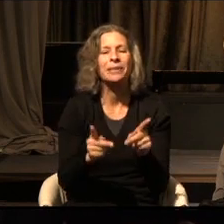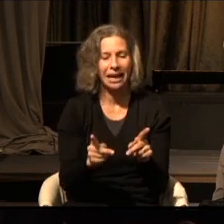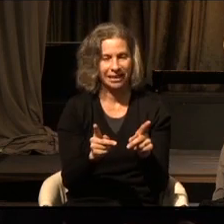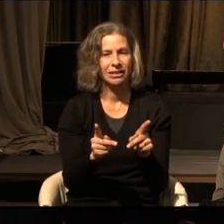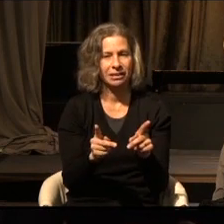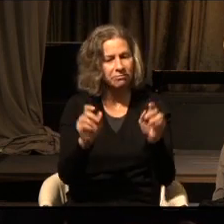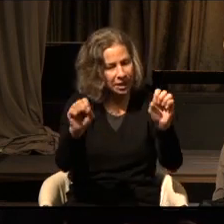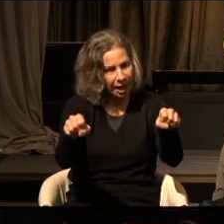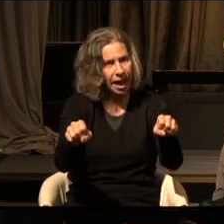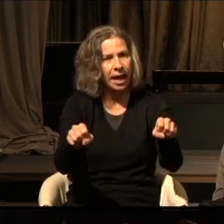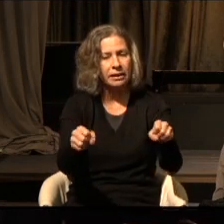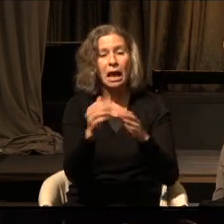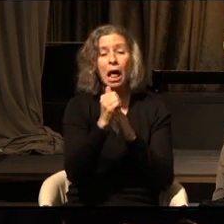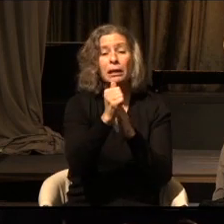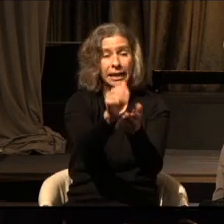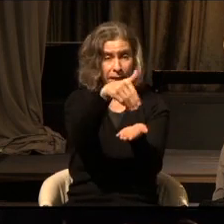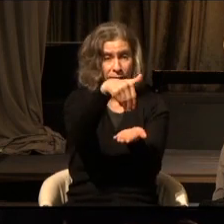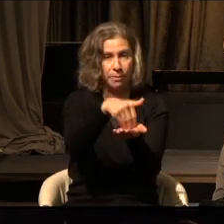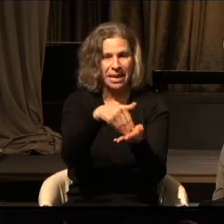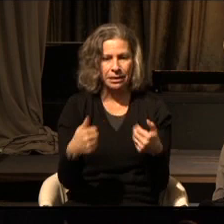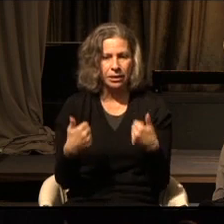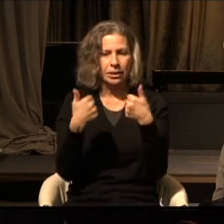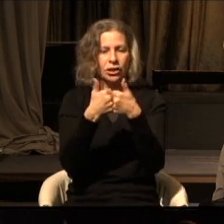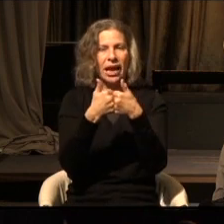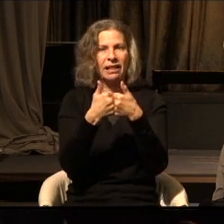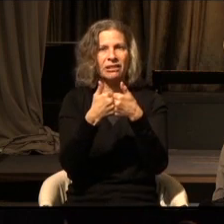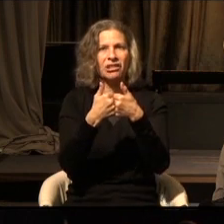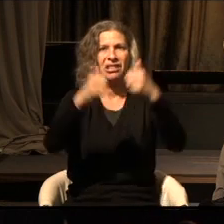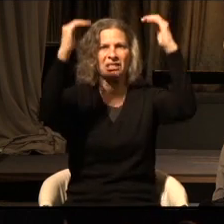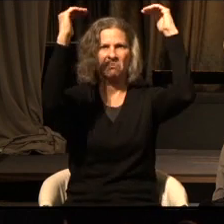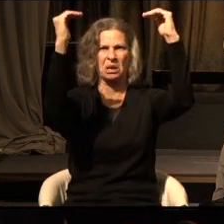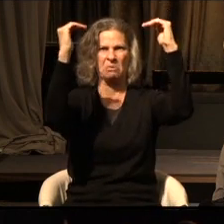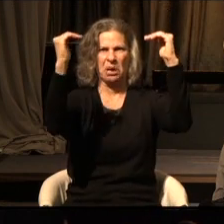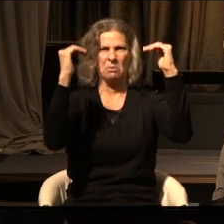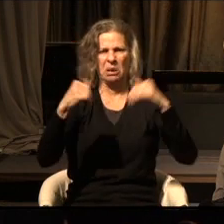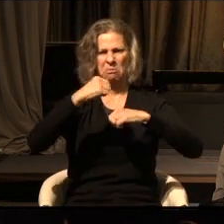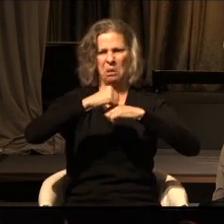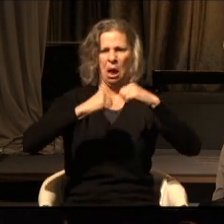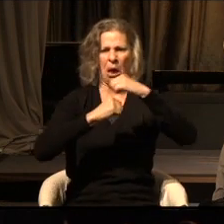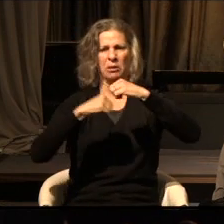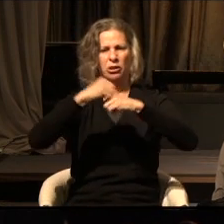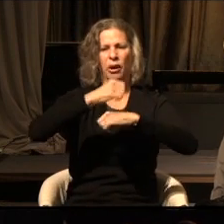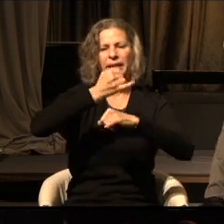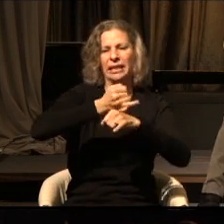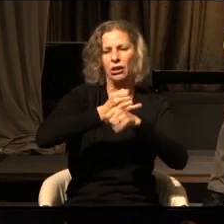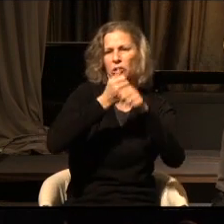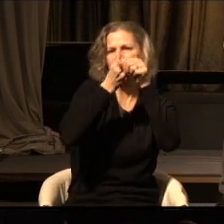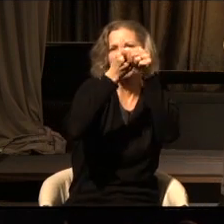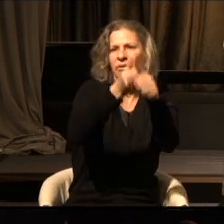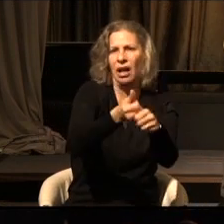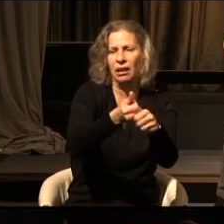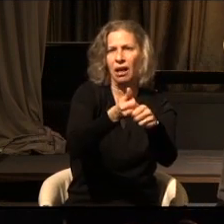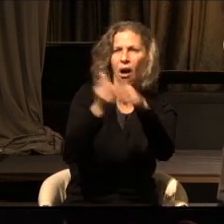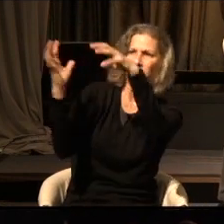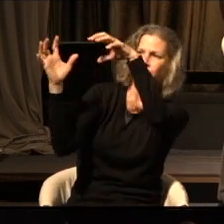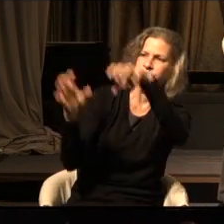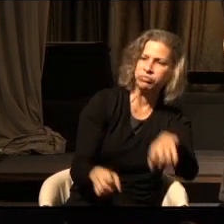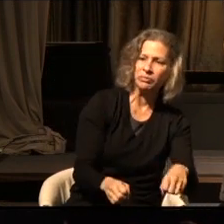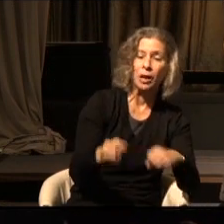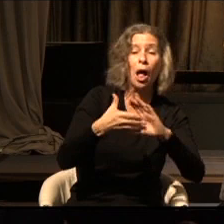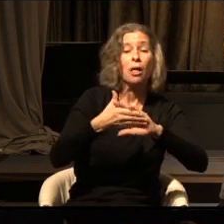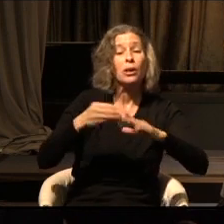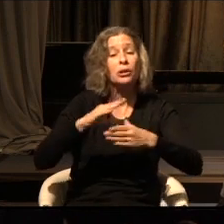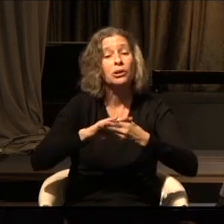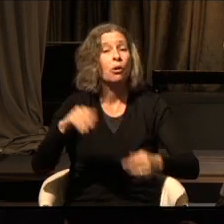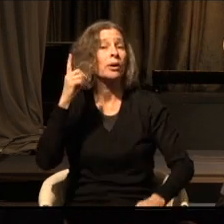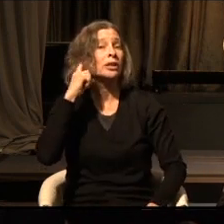places. Leading from the middle challenges the hierarchical structures that many of our institutions were built on. The stories that you're about